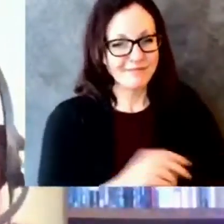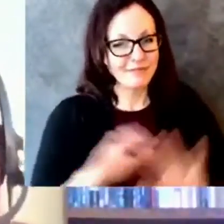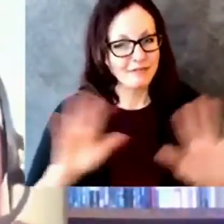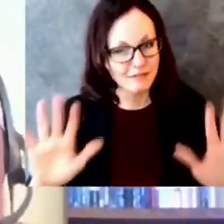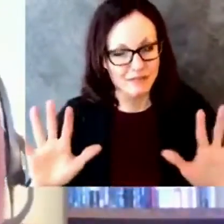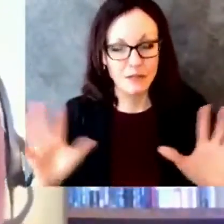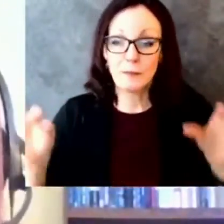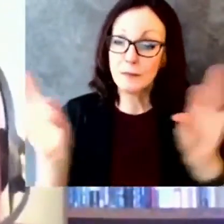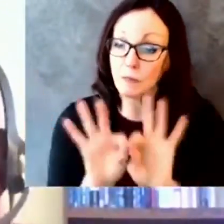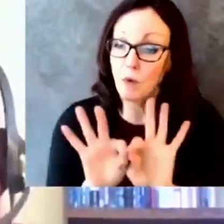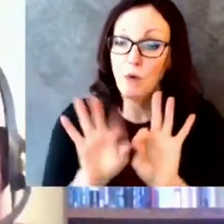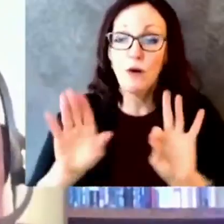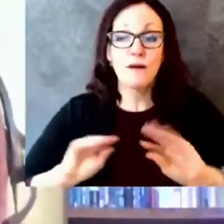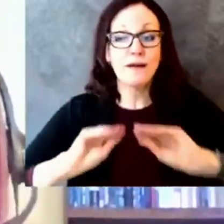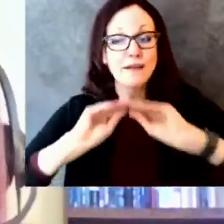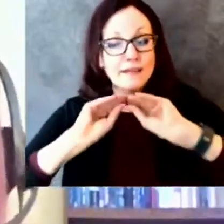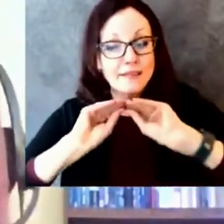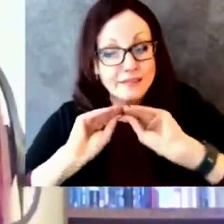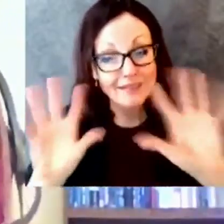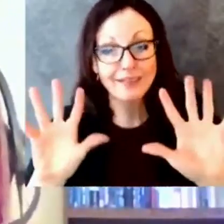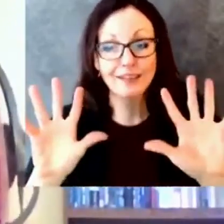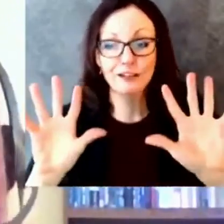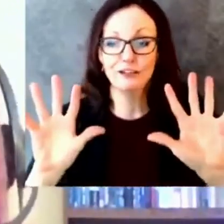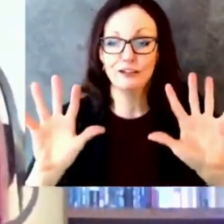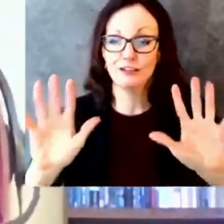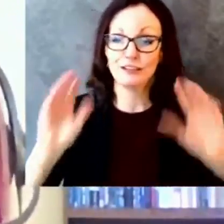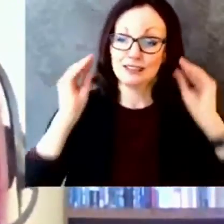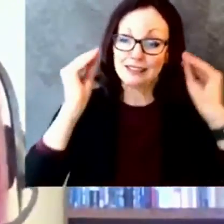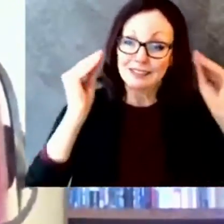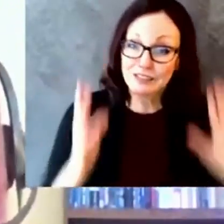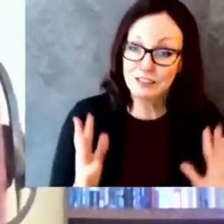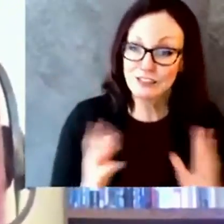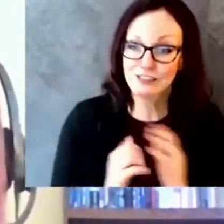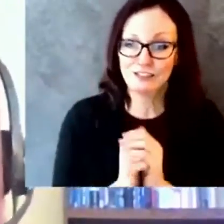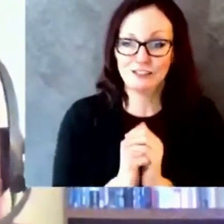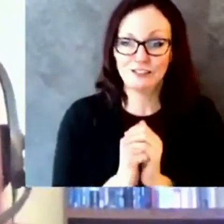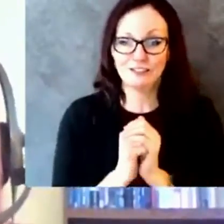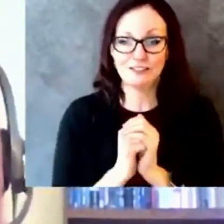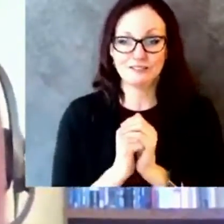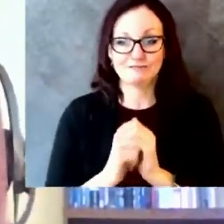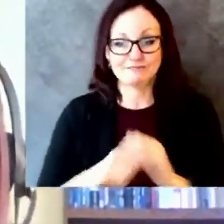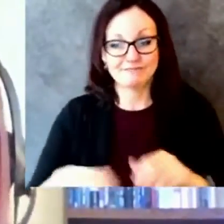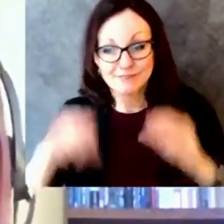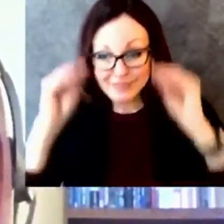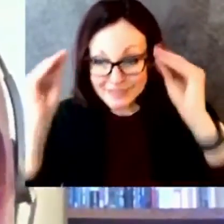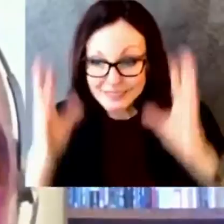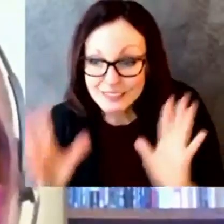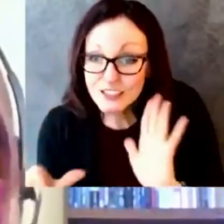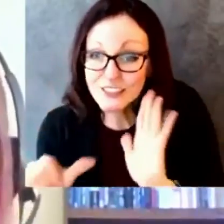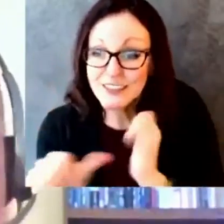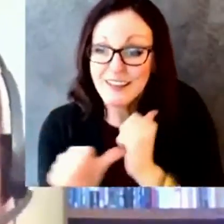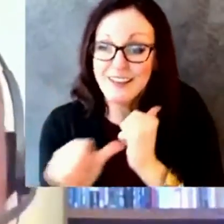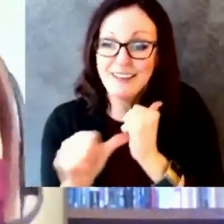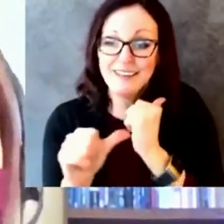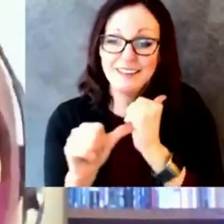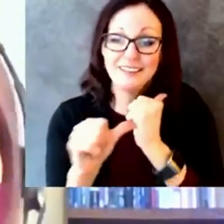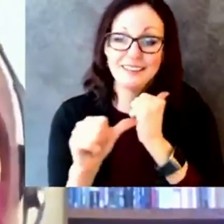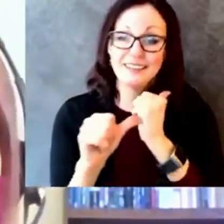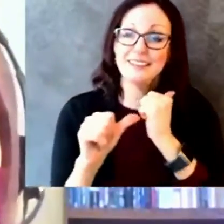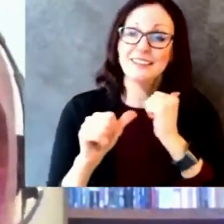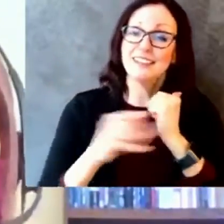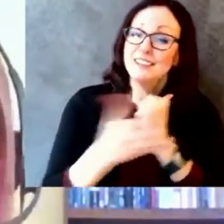and teachers' aides and all the staff in our school districts across the state, we're going to get you a vaccine. We